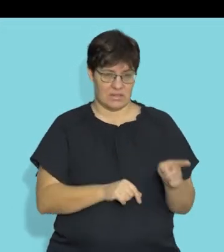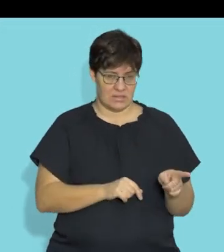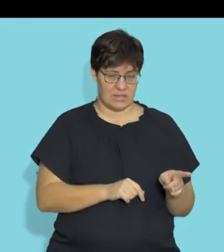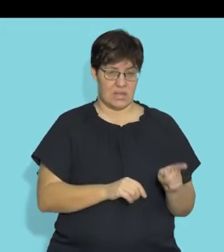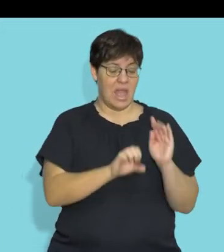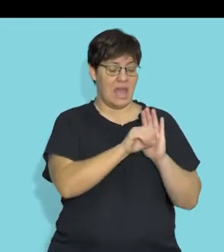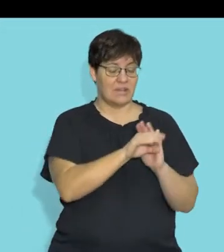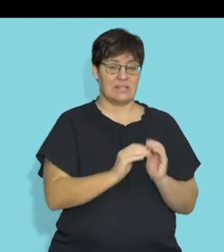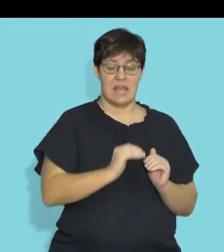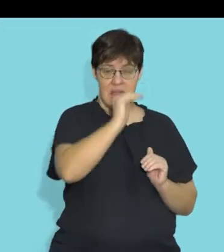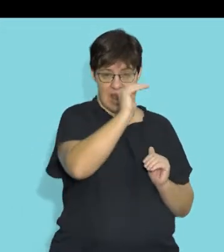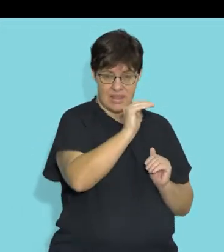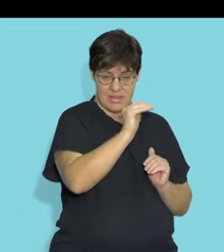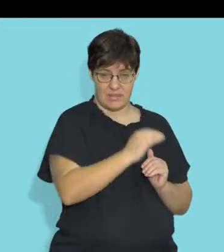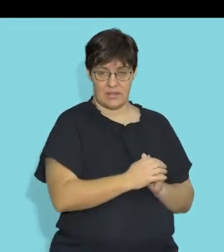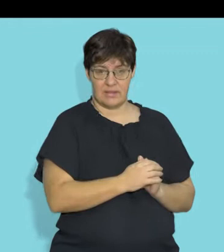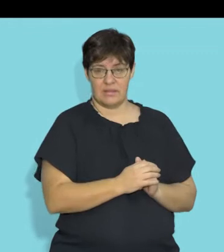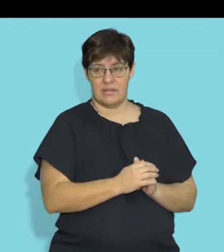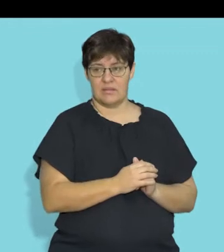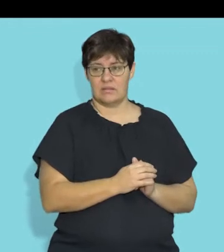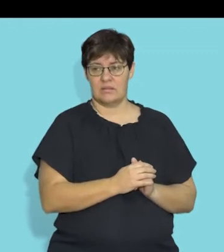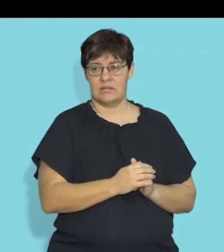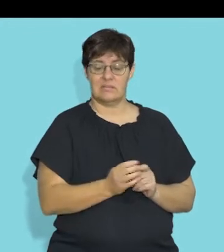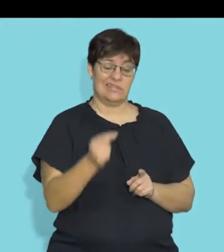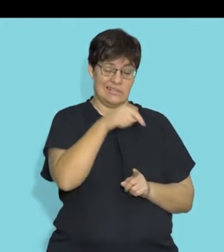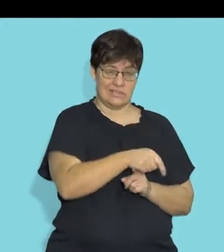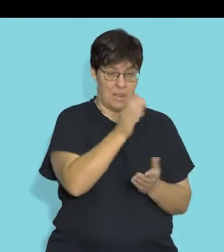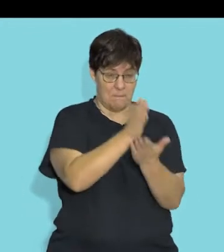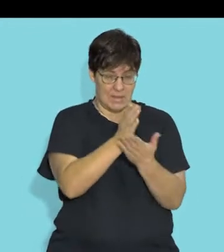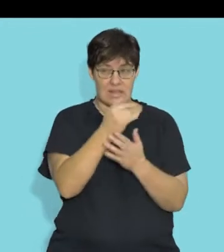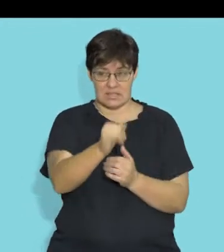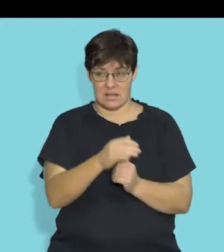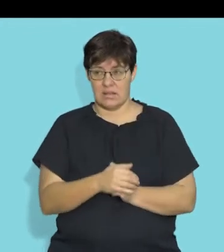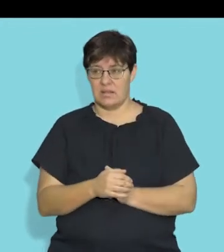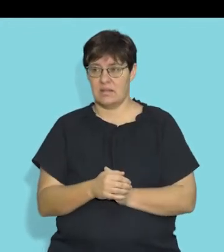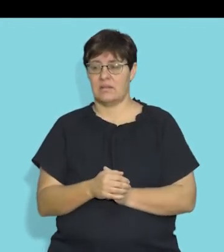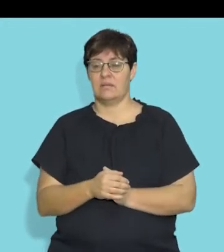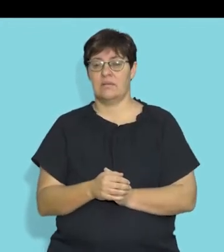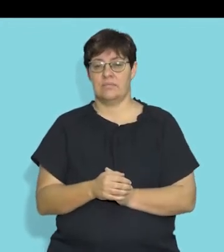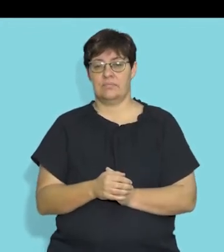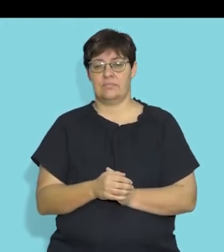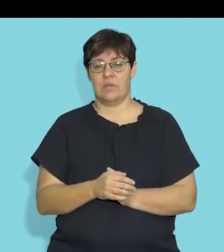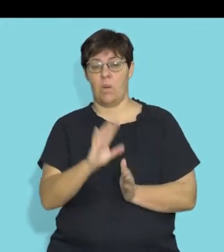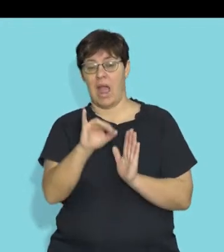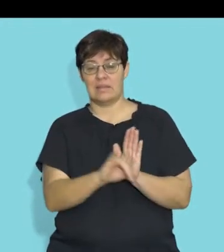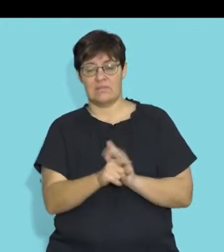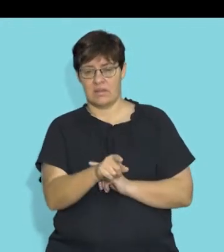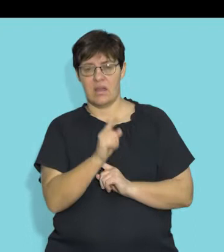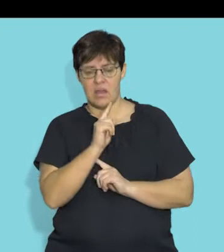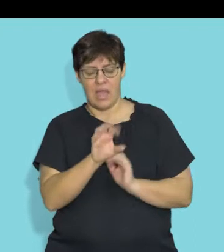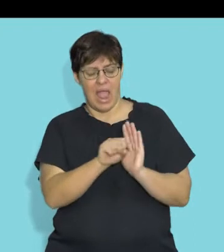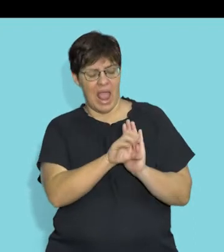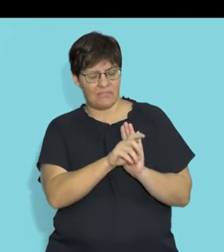cost, and this is still the Kofivamba branch. Let's go back and see what we identified here. We have advertising